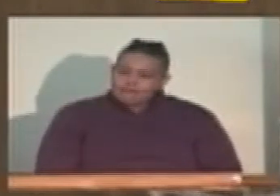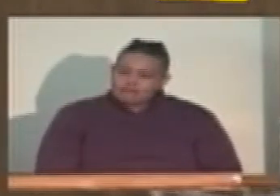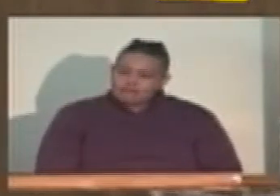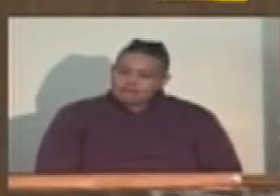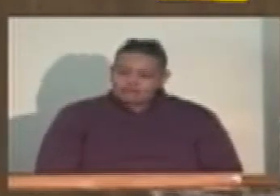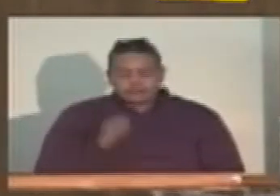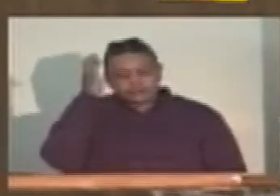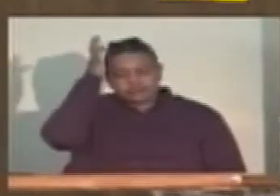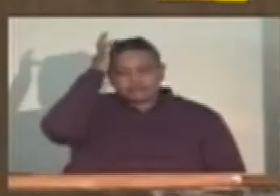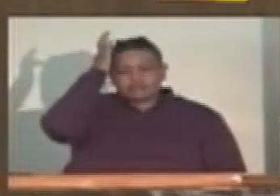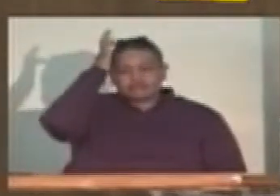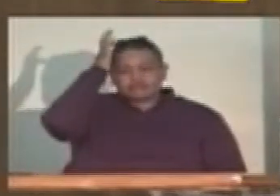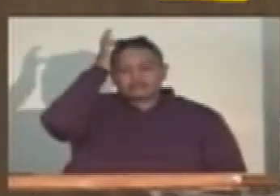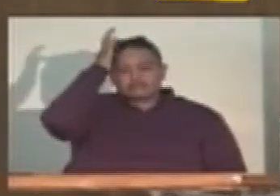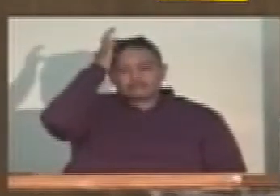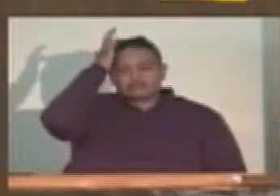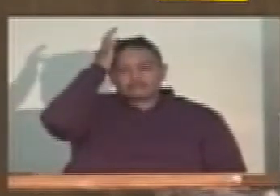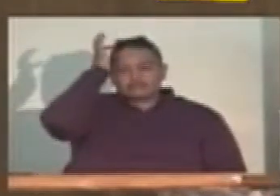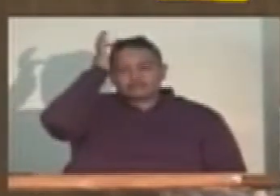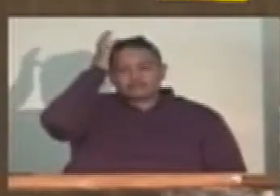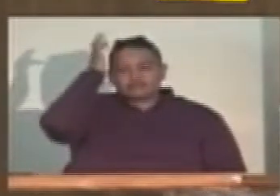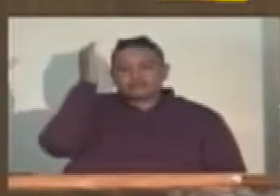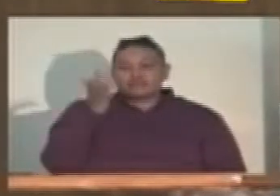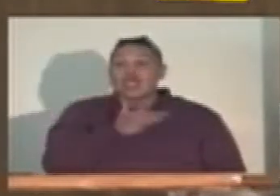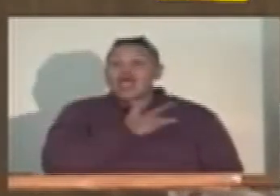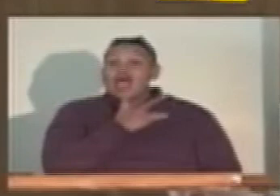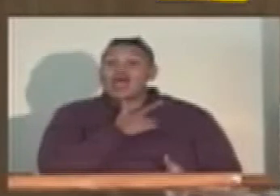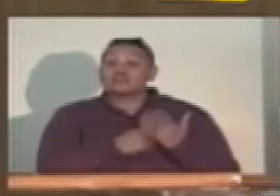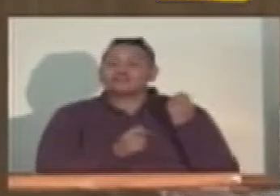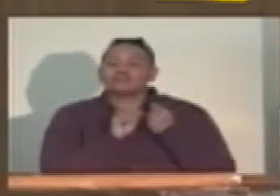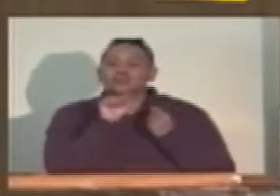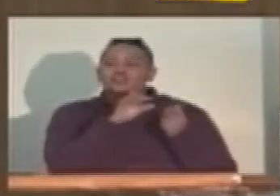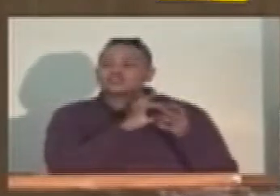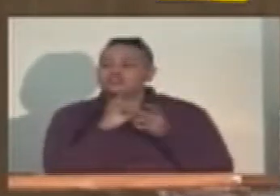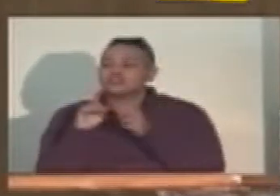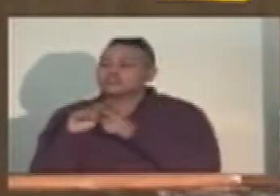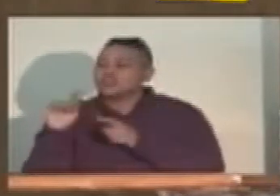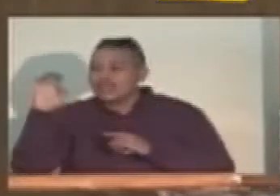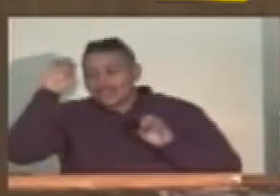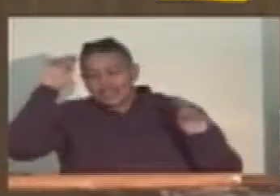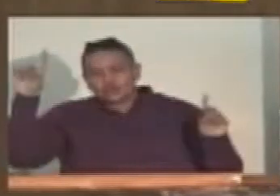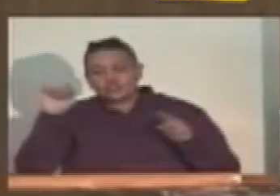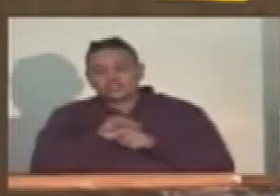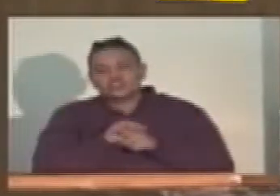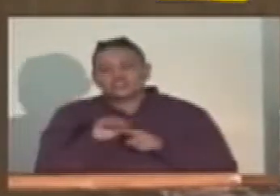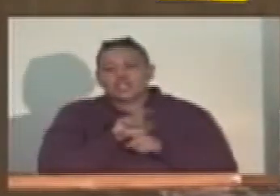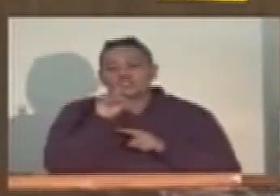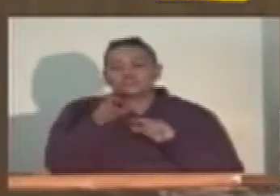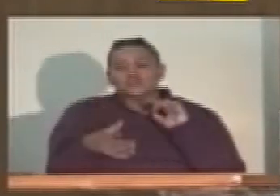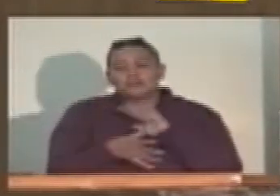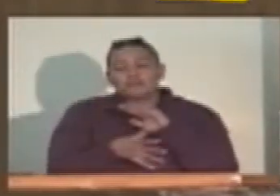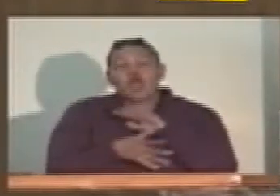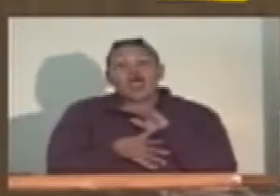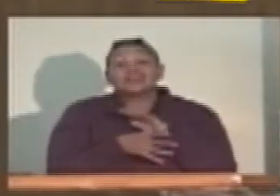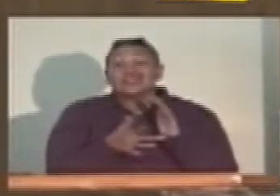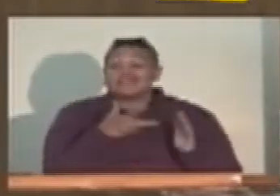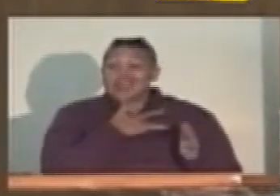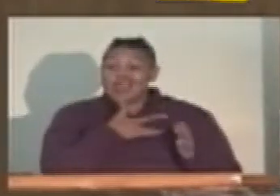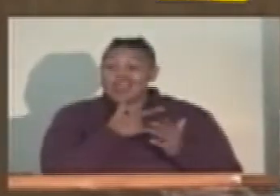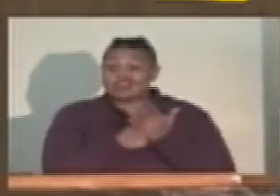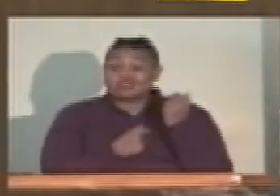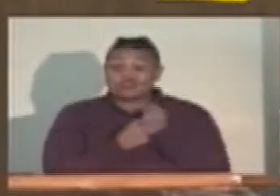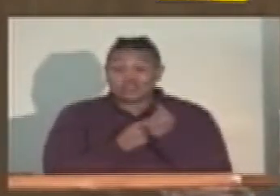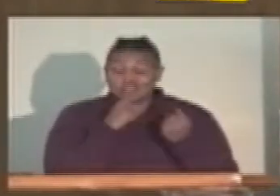As the hard trust should remain with education and training, it should also be the priority of the hard trust NTA